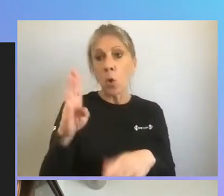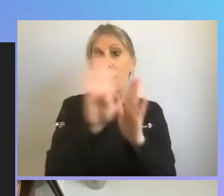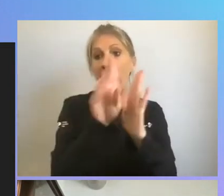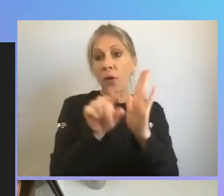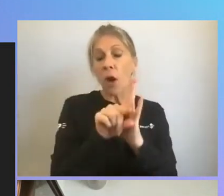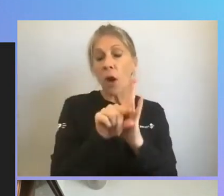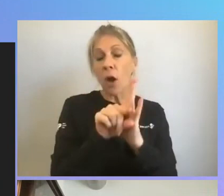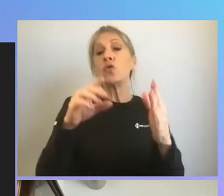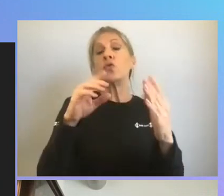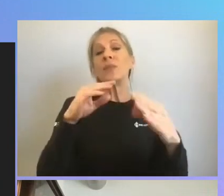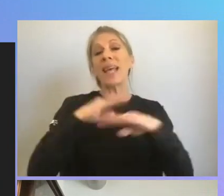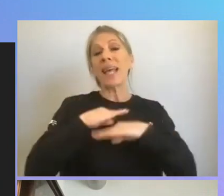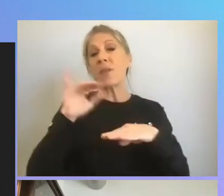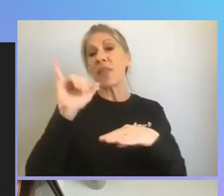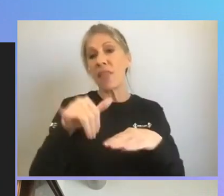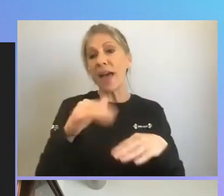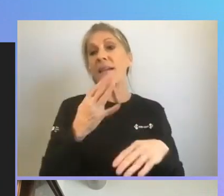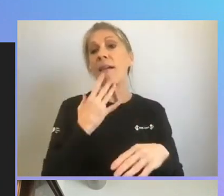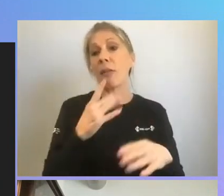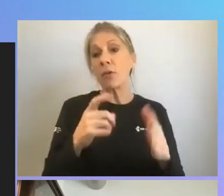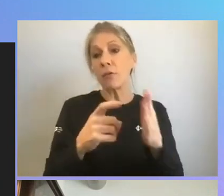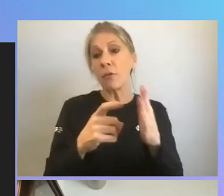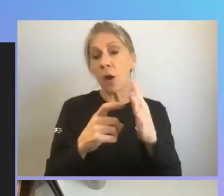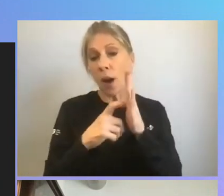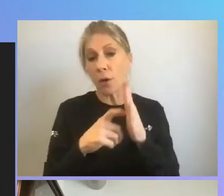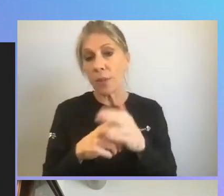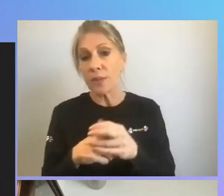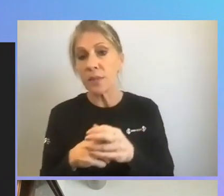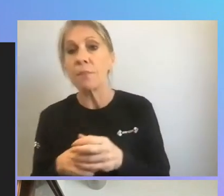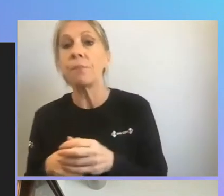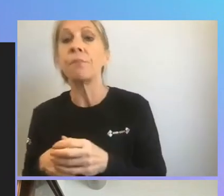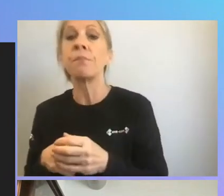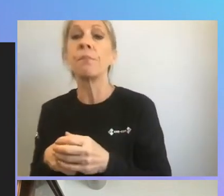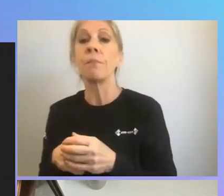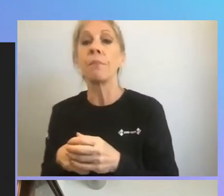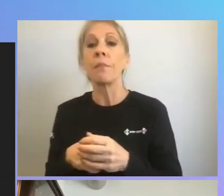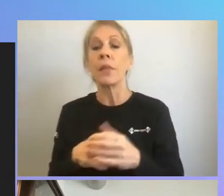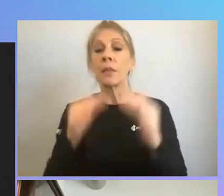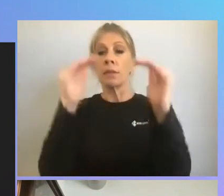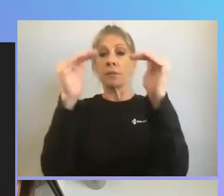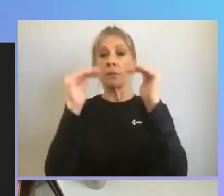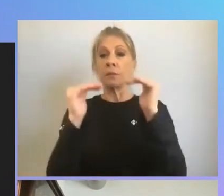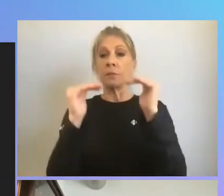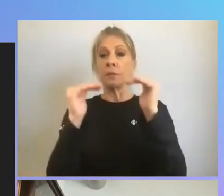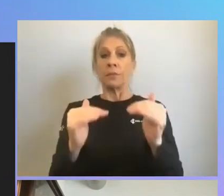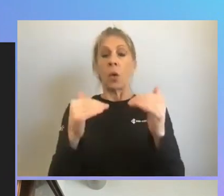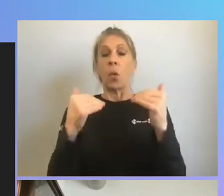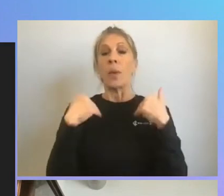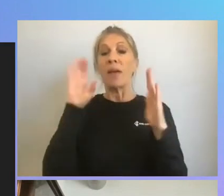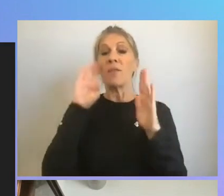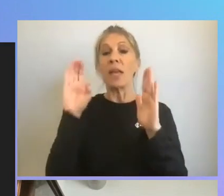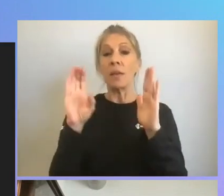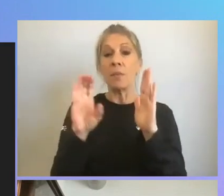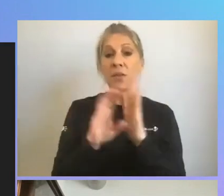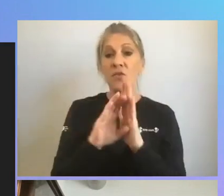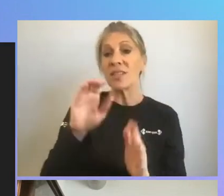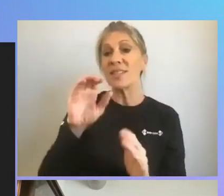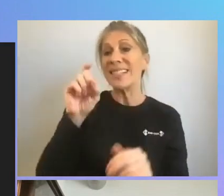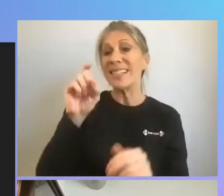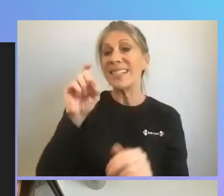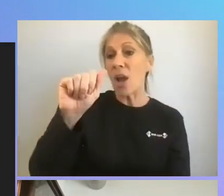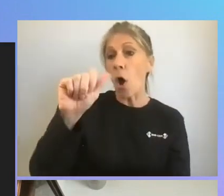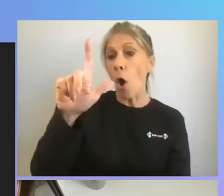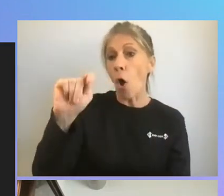contrast requirements. So we have 8 of those, one for each of the recipes. Below that, We have images must have alt text.